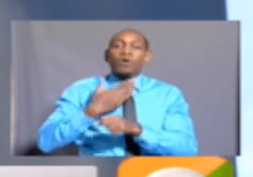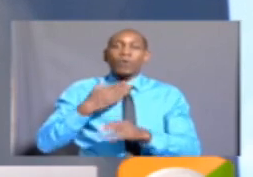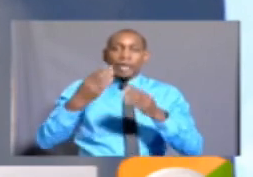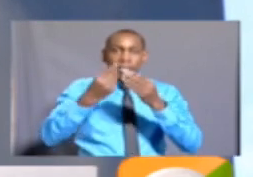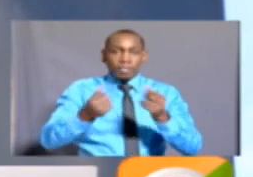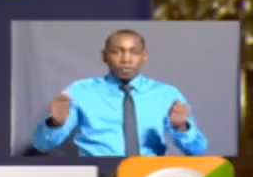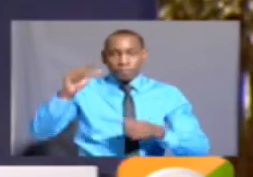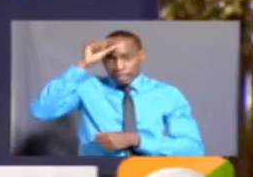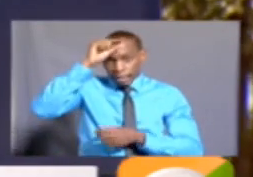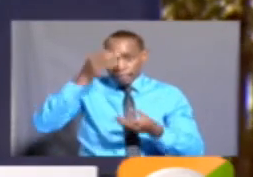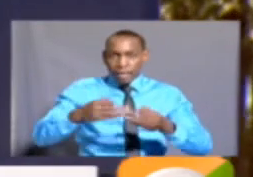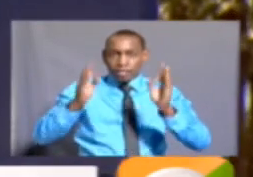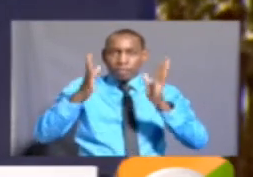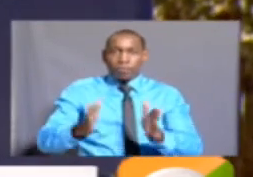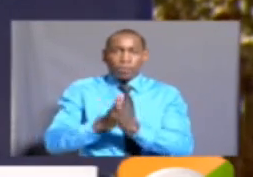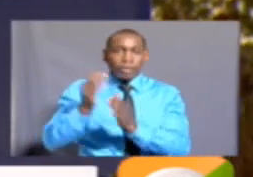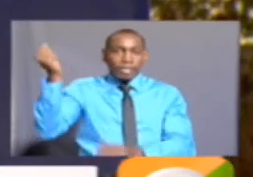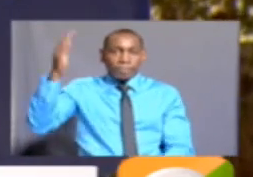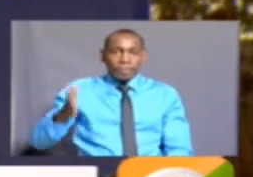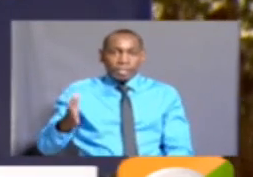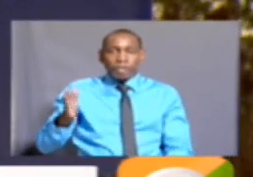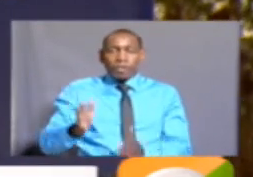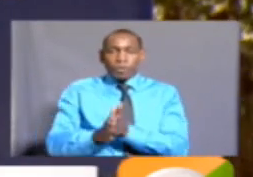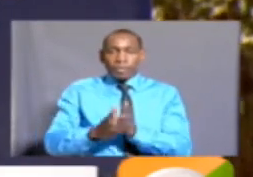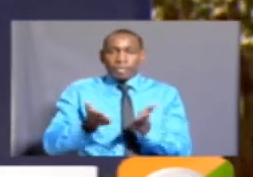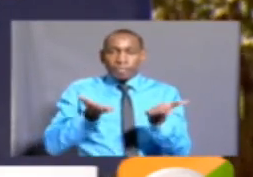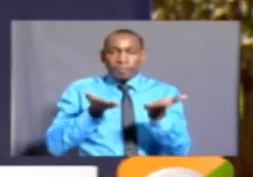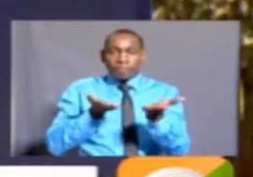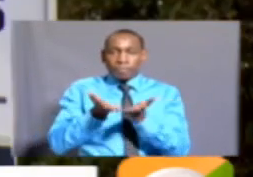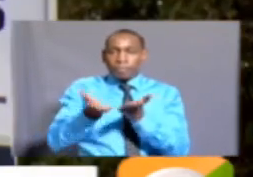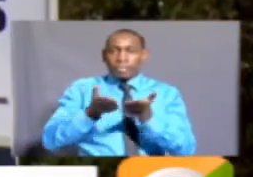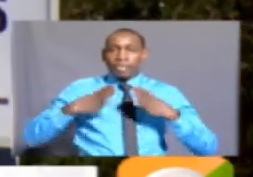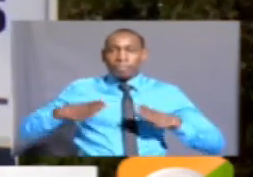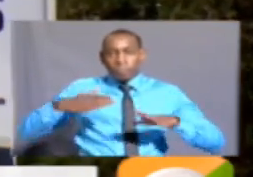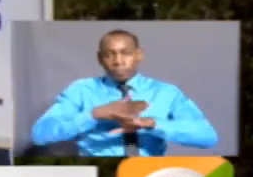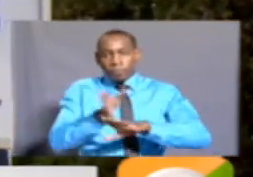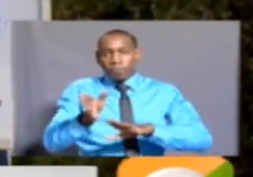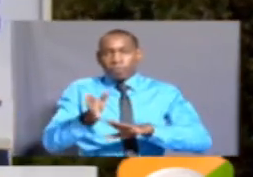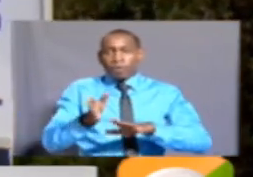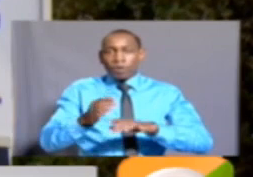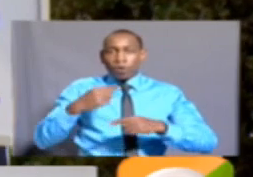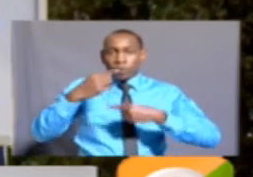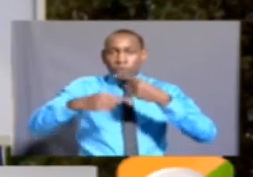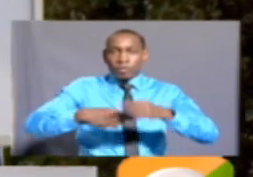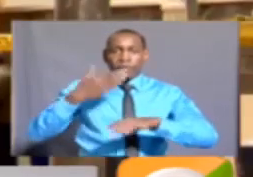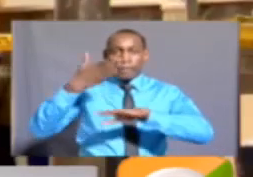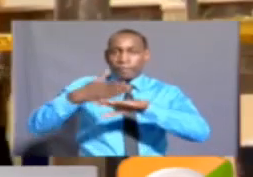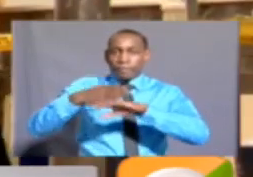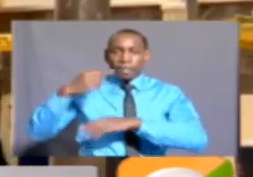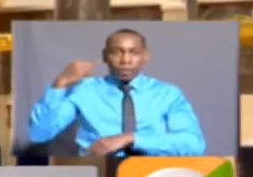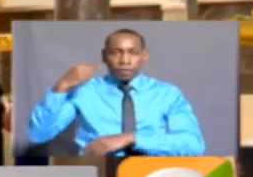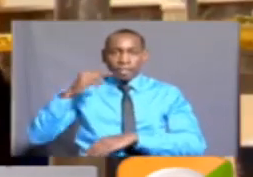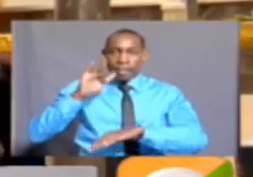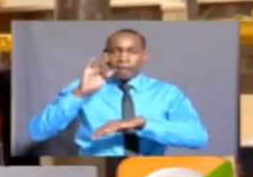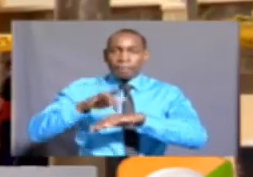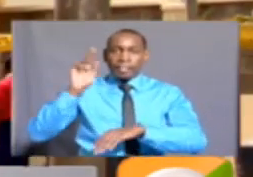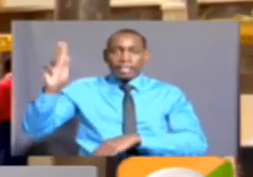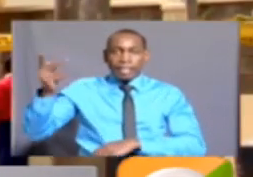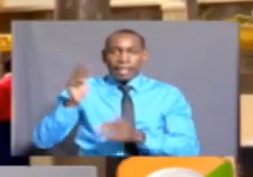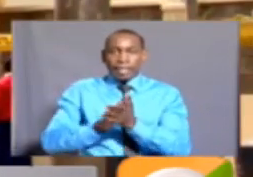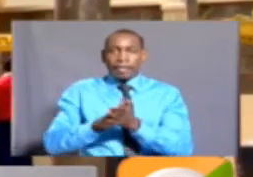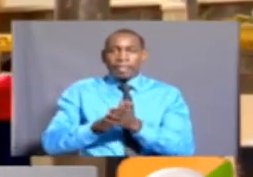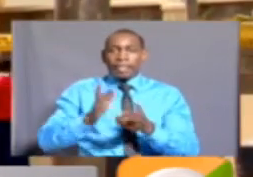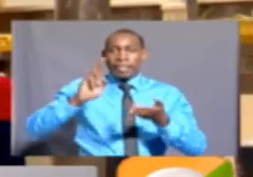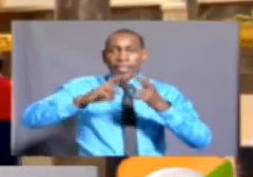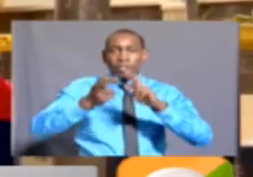government officials, politicians and shrewd businessmen behind the fake gold scam that is now threatening Kenya's diplomatic